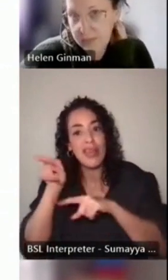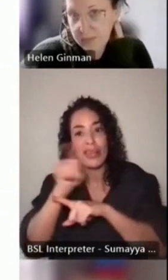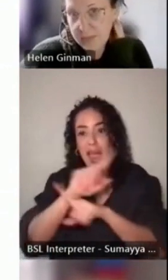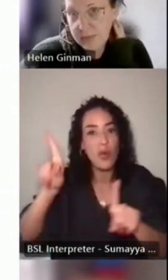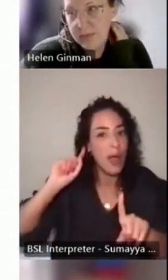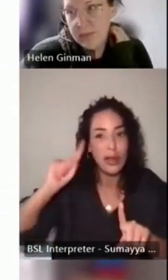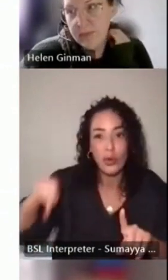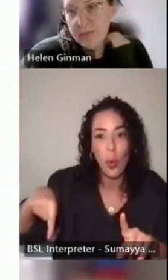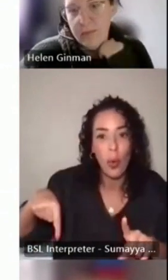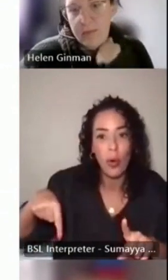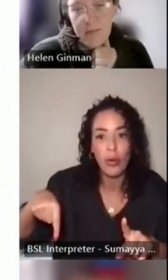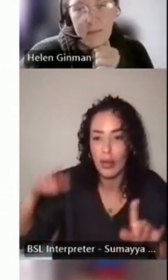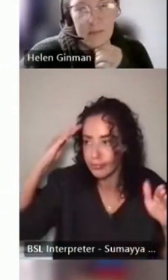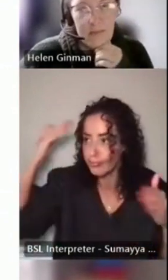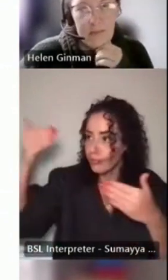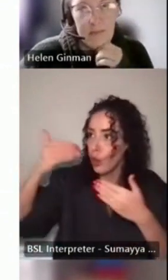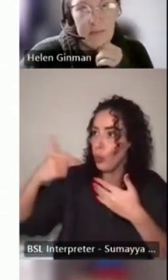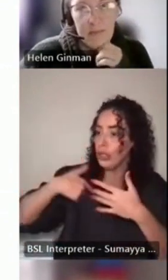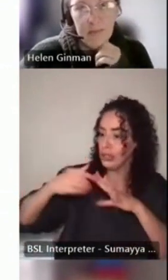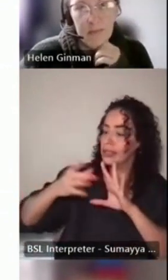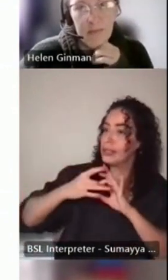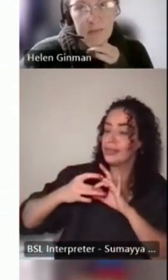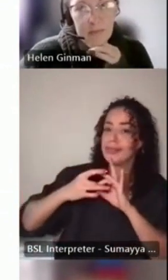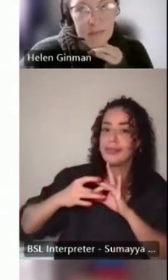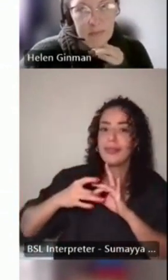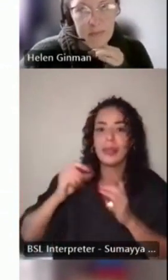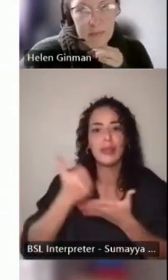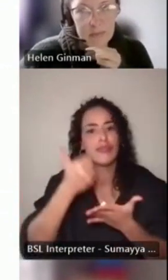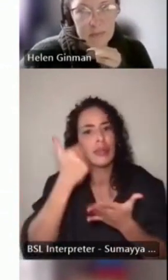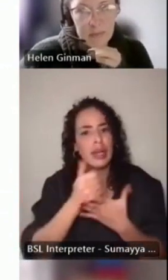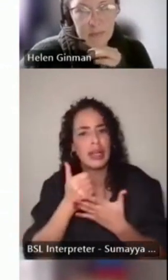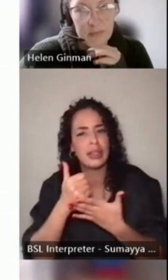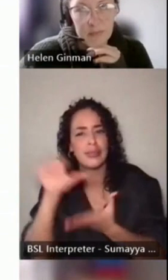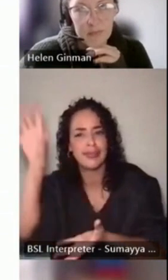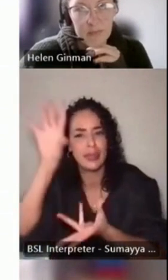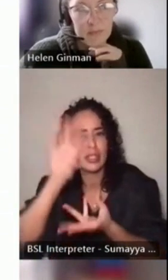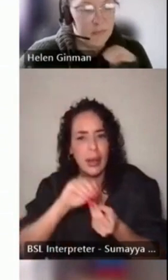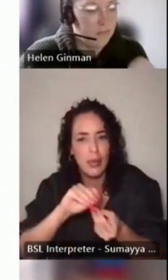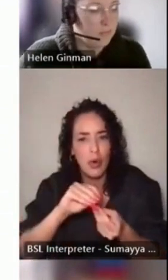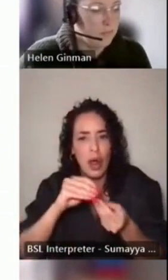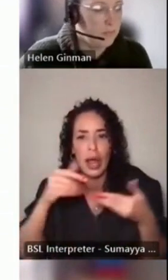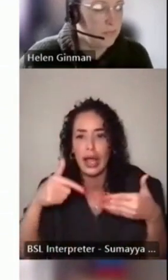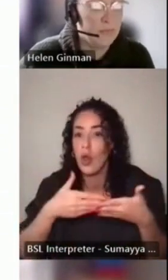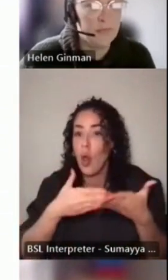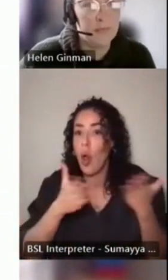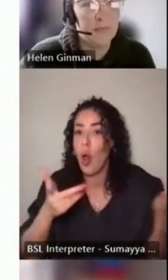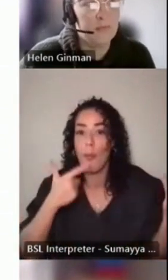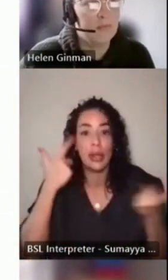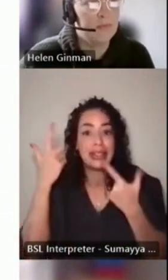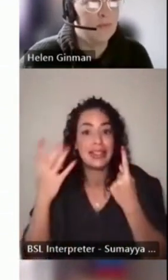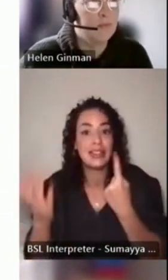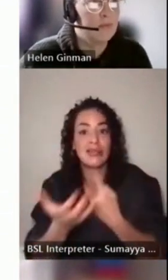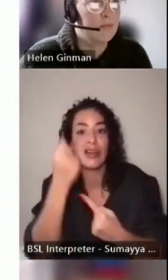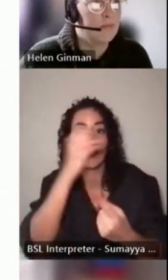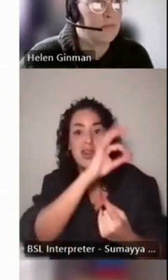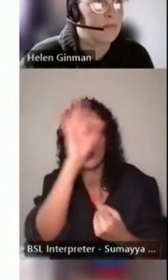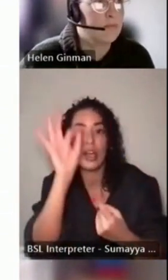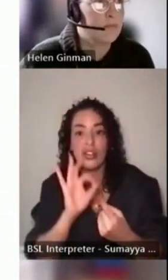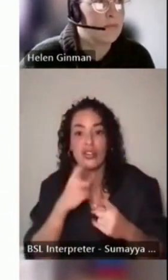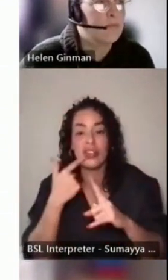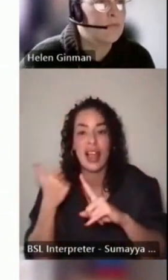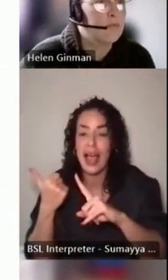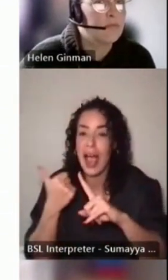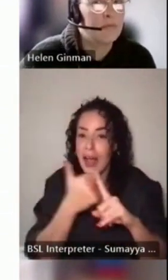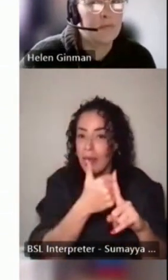So yeah, definitely great suggestions. We've got summarizing, got open discovery questions, affirmations,